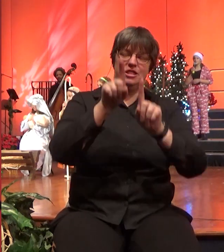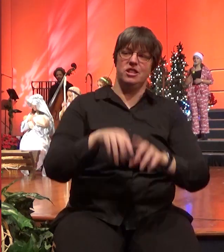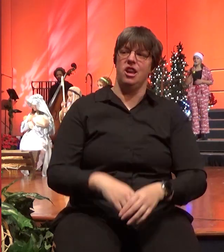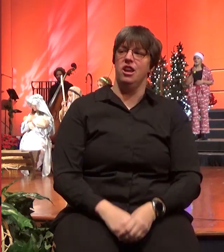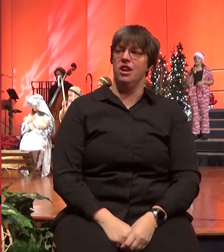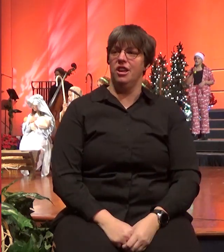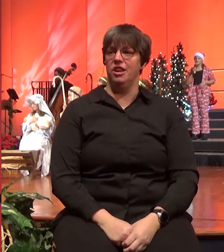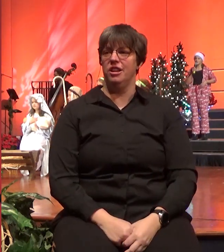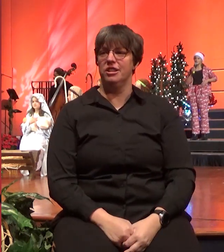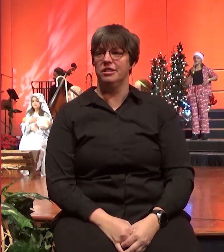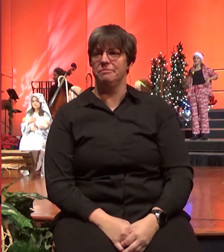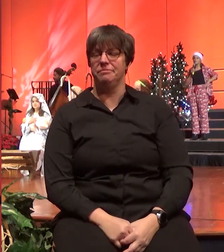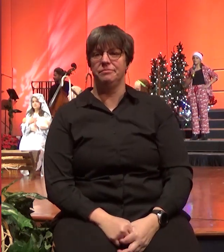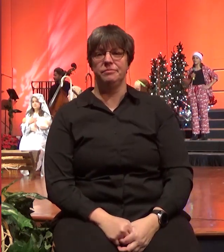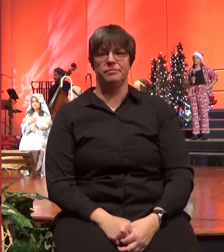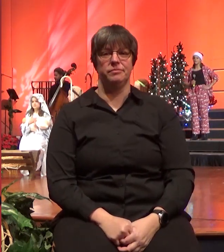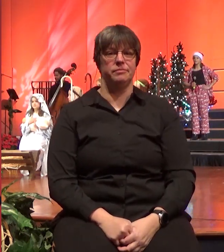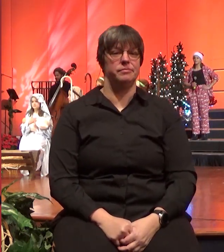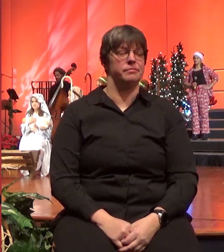yonder star.